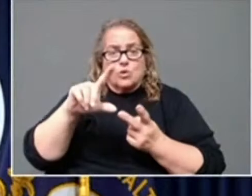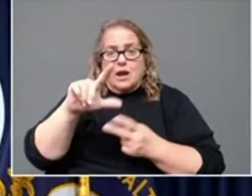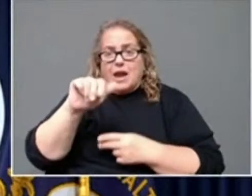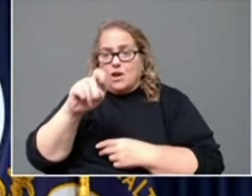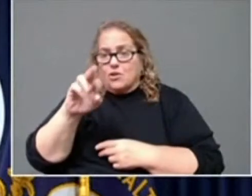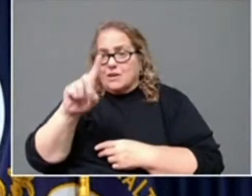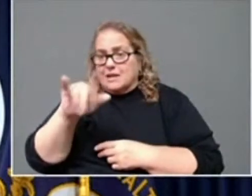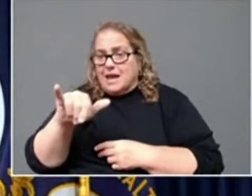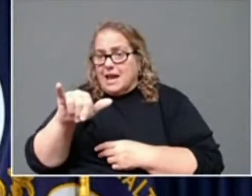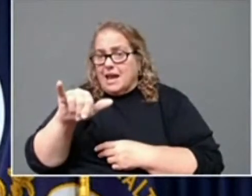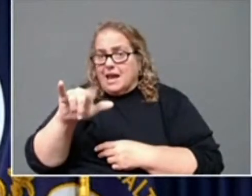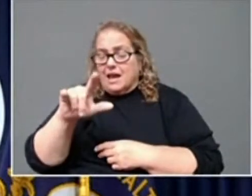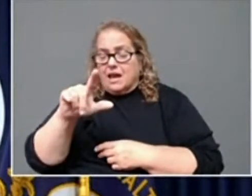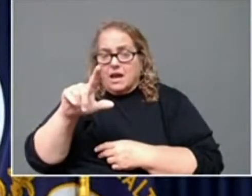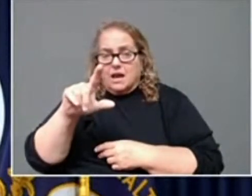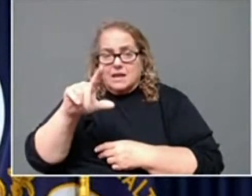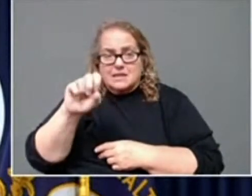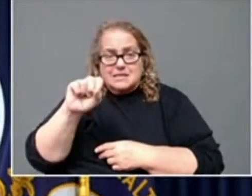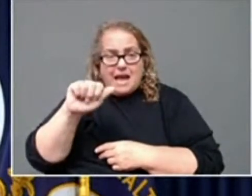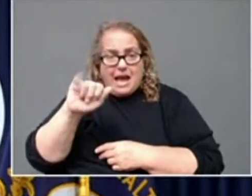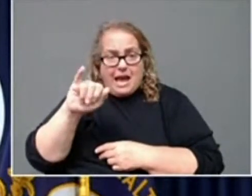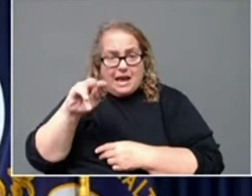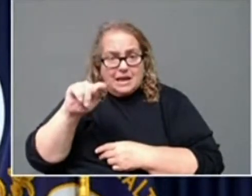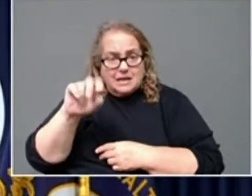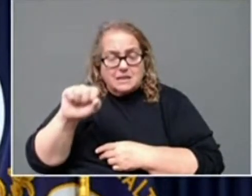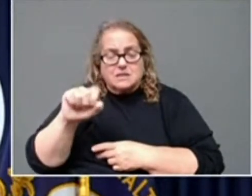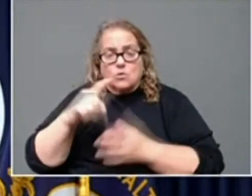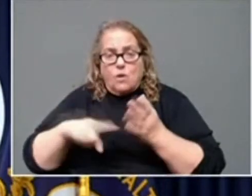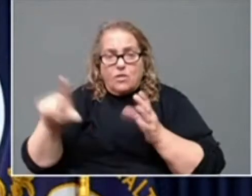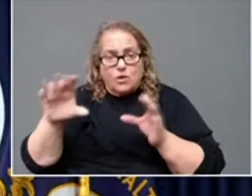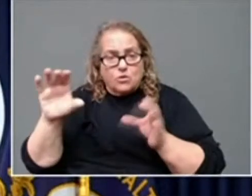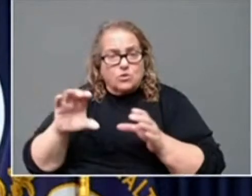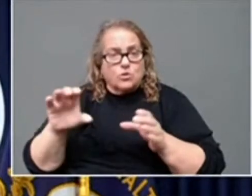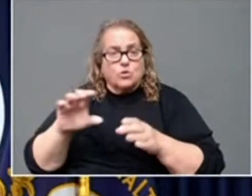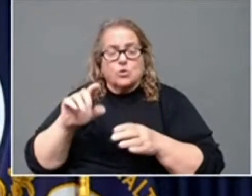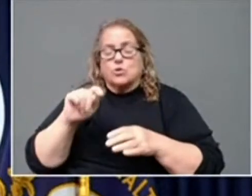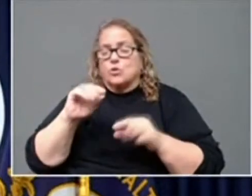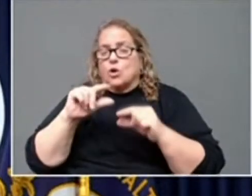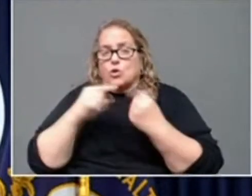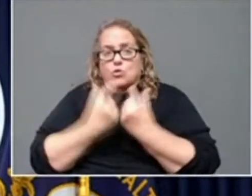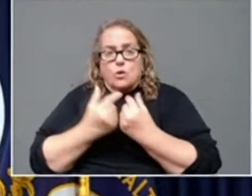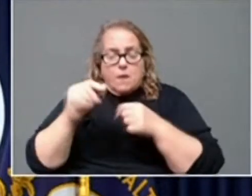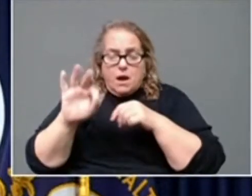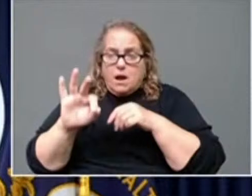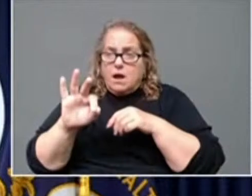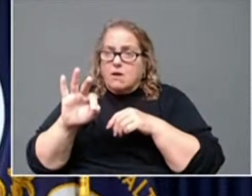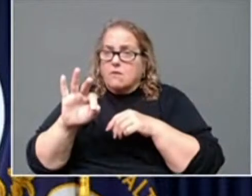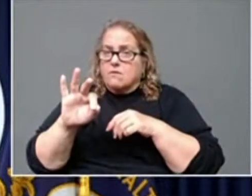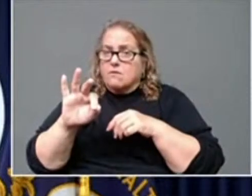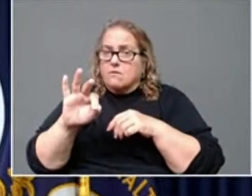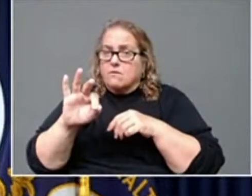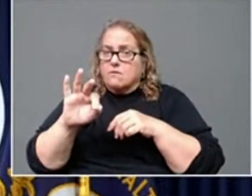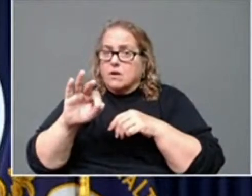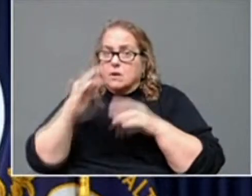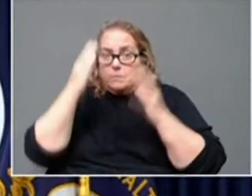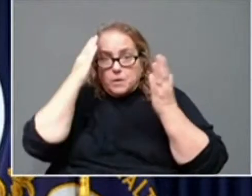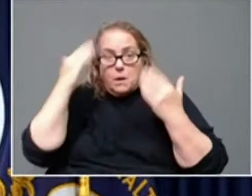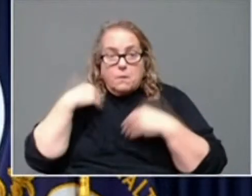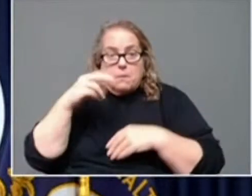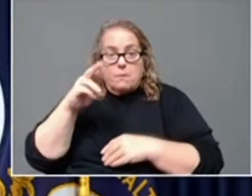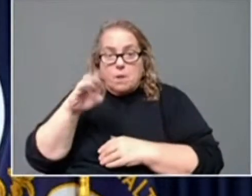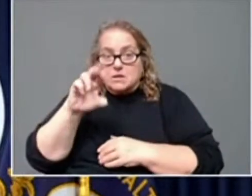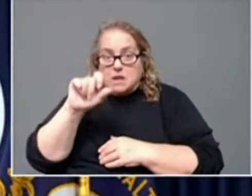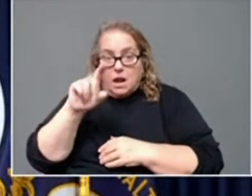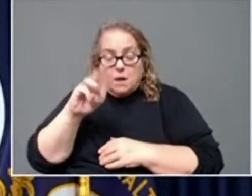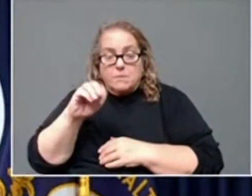what they're doing. A group of Muslim doctors dropping off